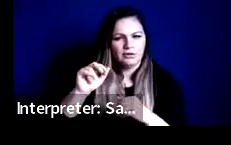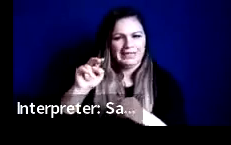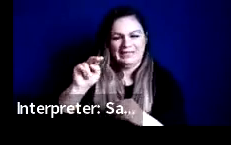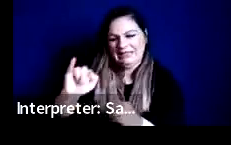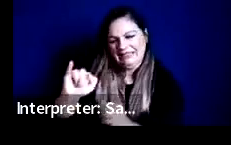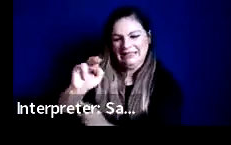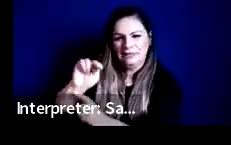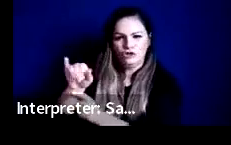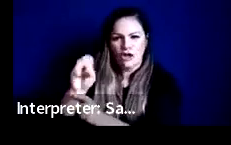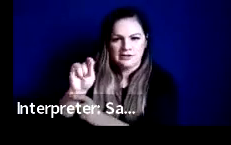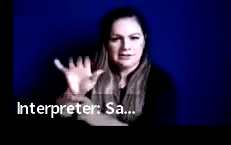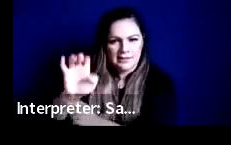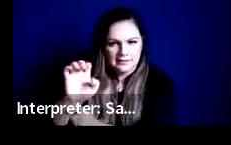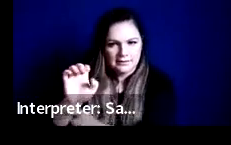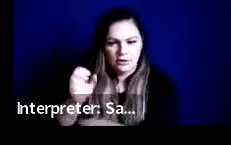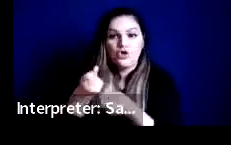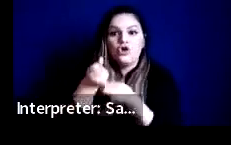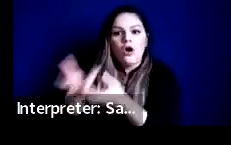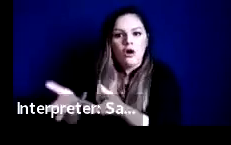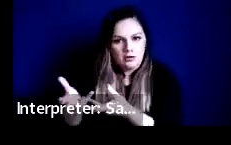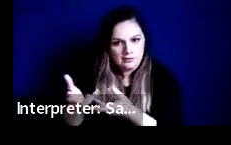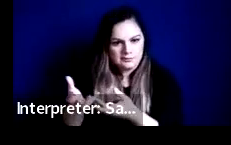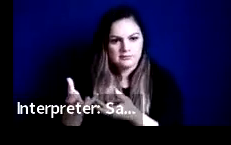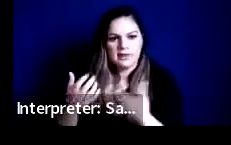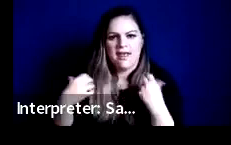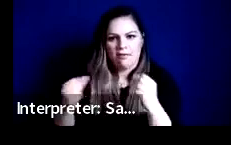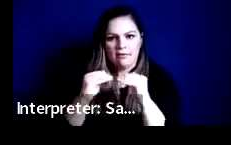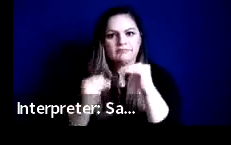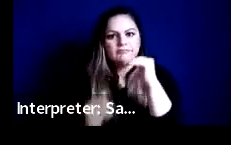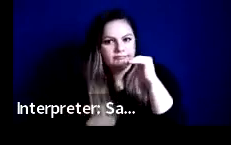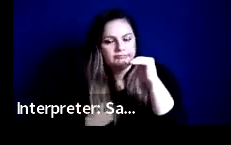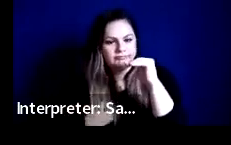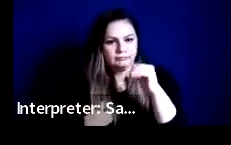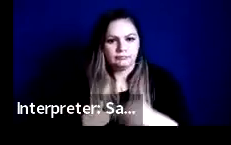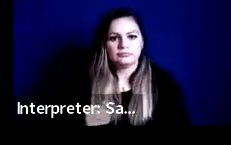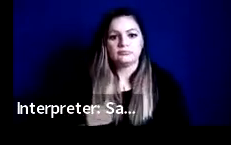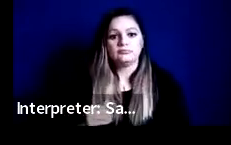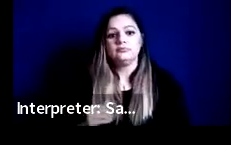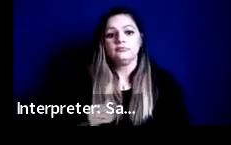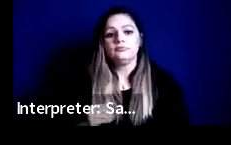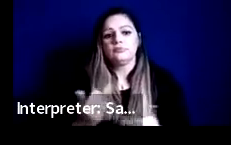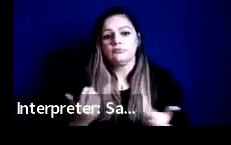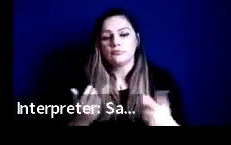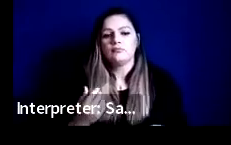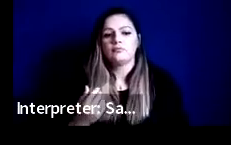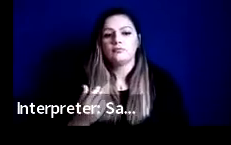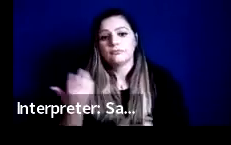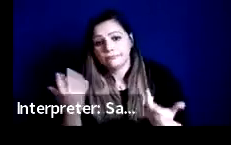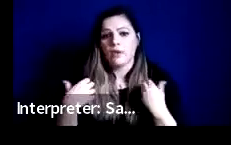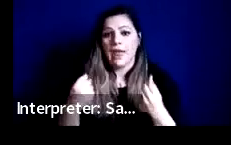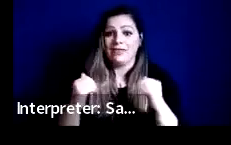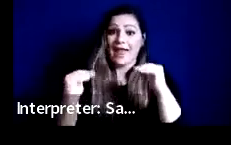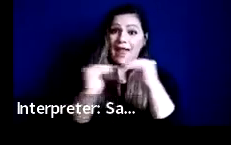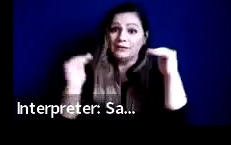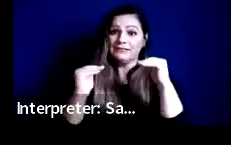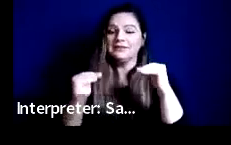health outcomes between 2 groups. Health equity, well, it seems like it would, pretty obviously be